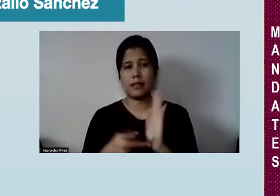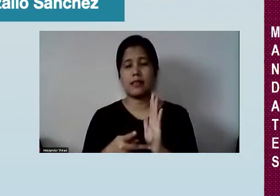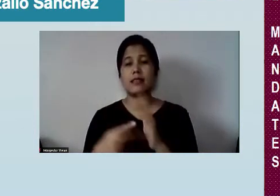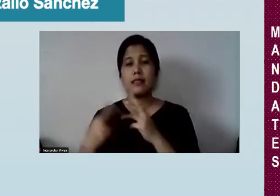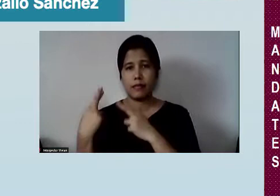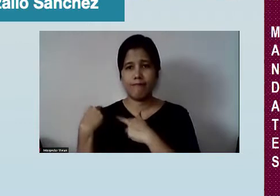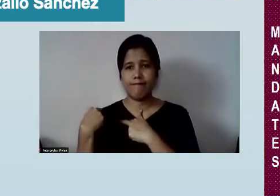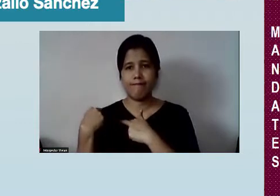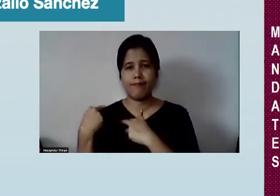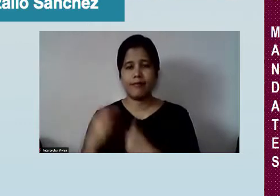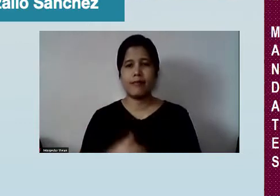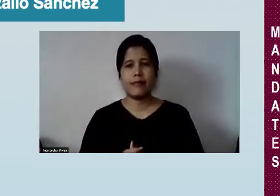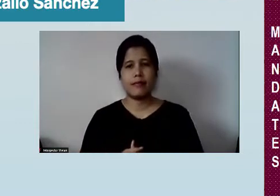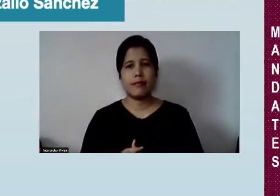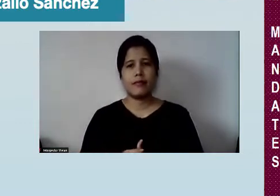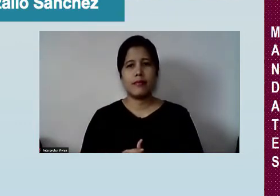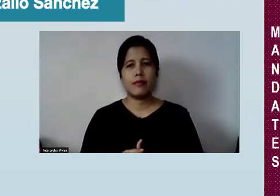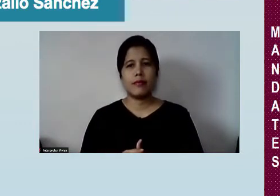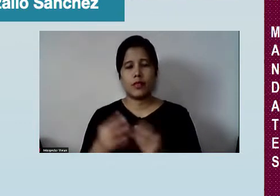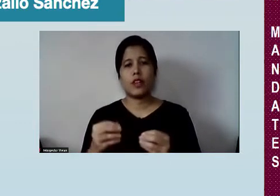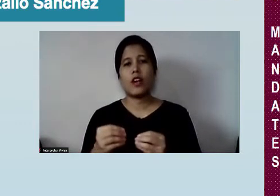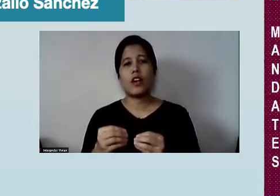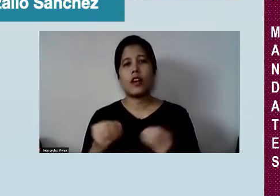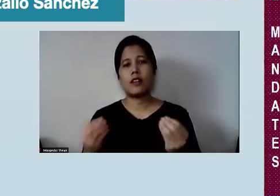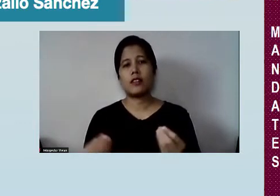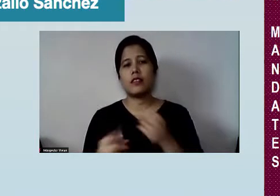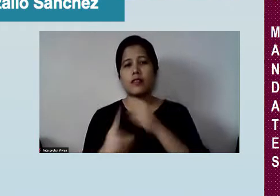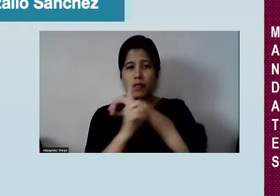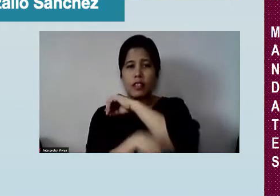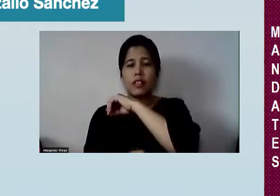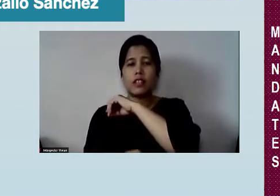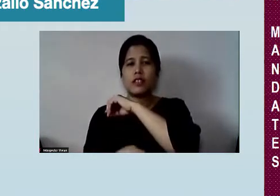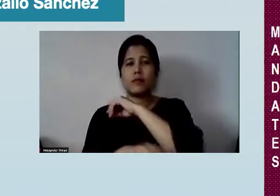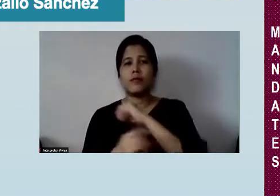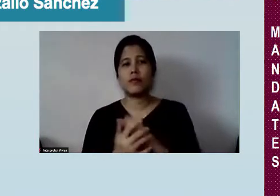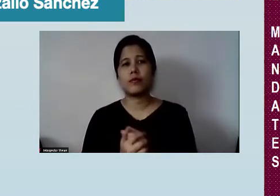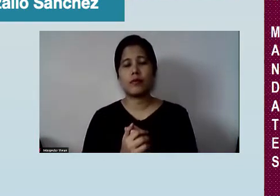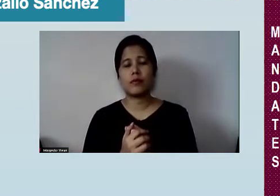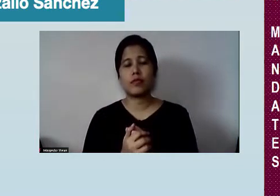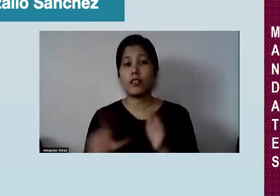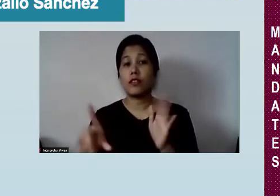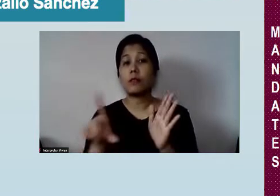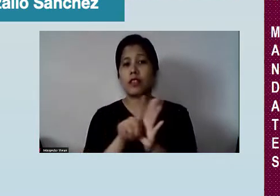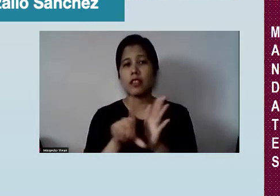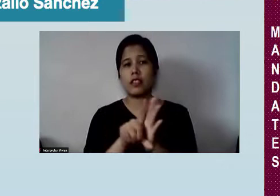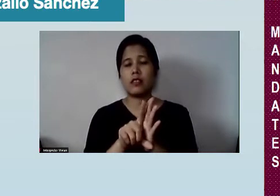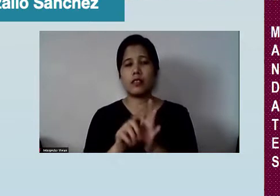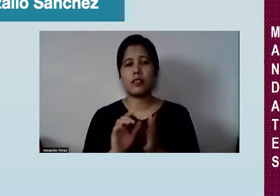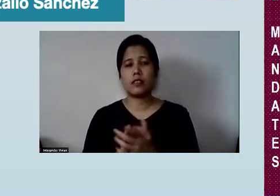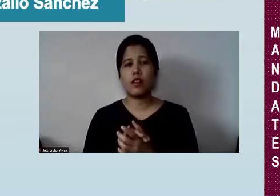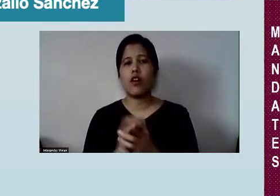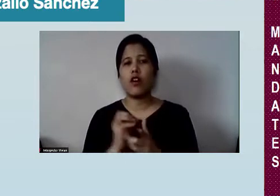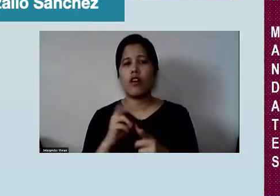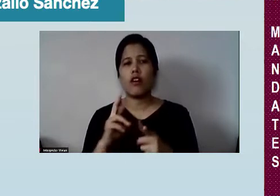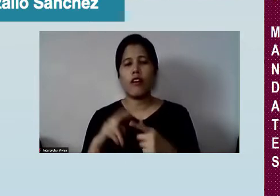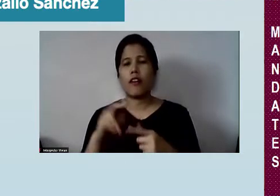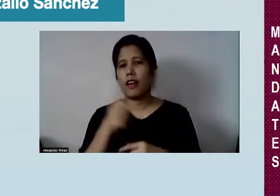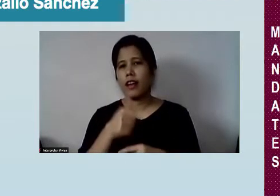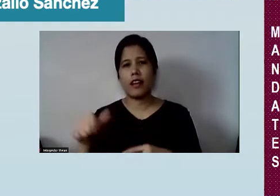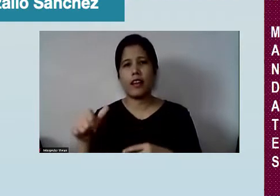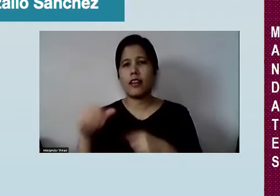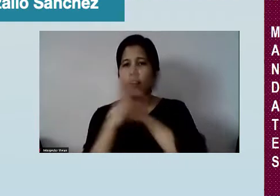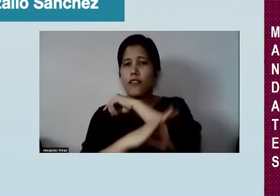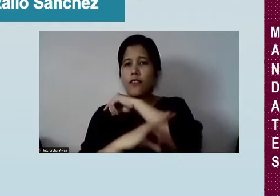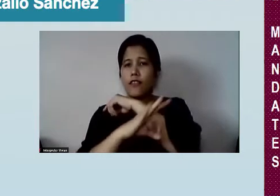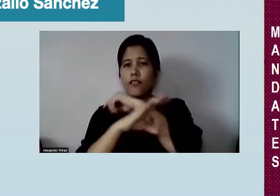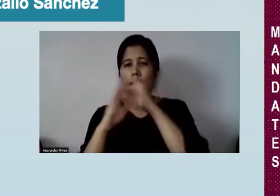doon for violation of the Magna Carta. And then for any alien, foreigner, immediate